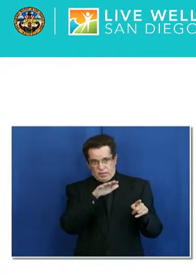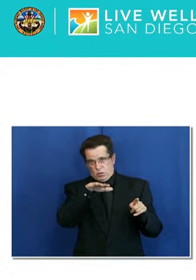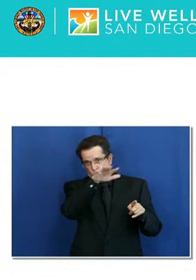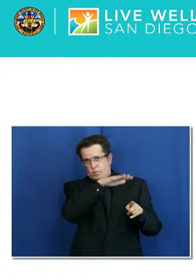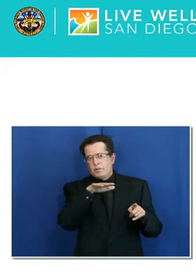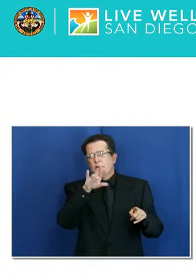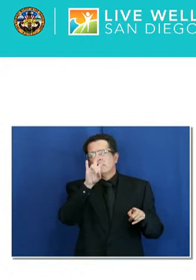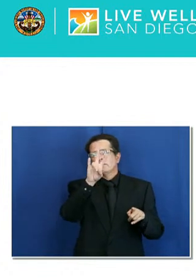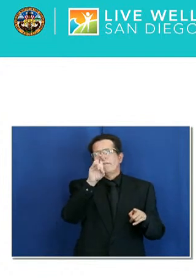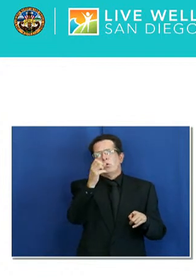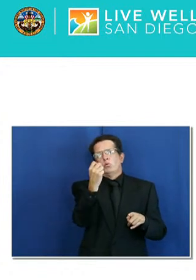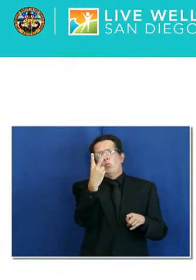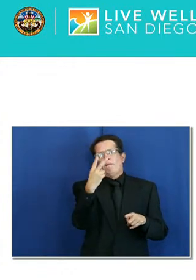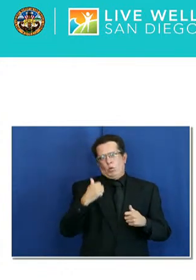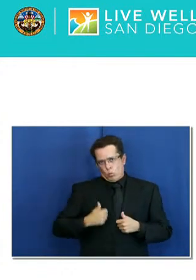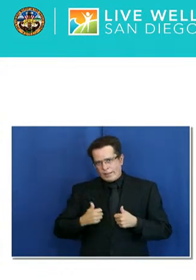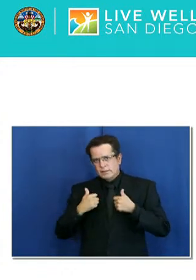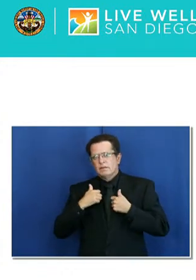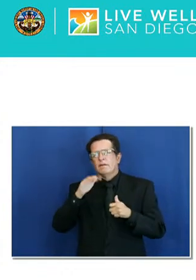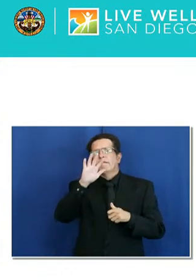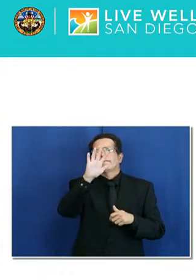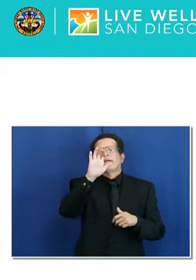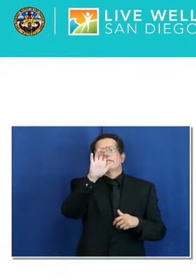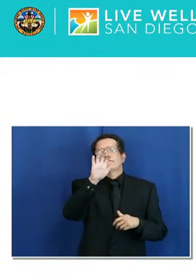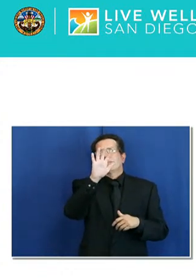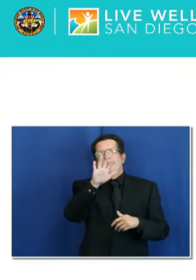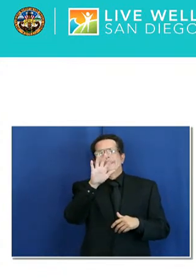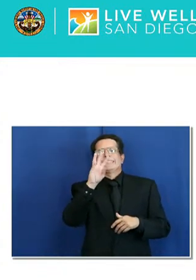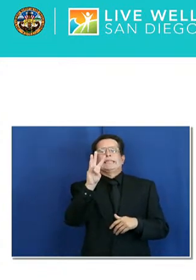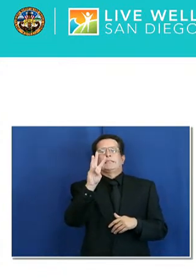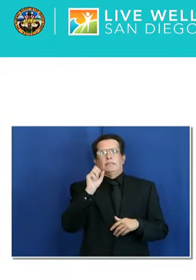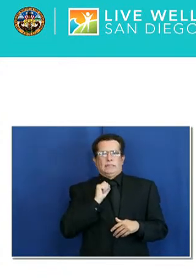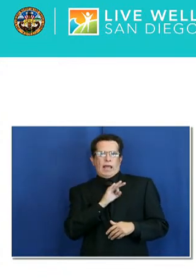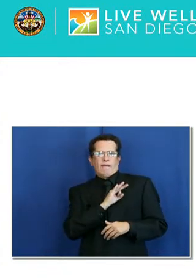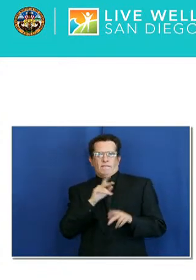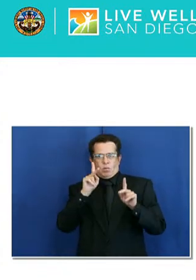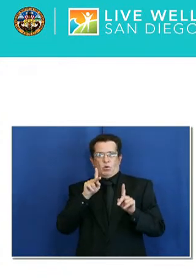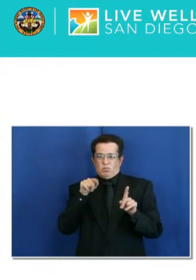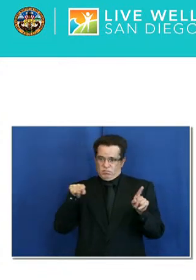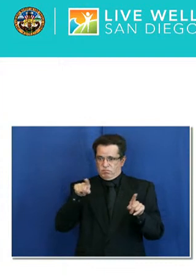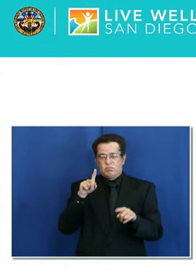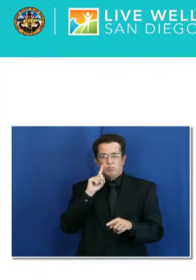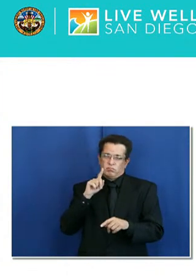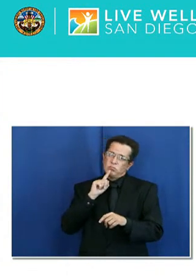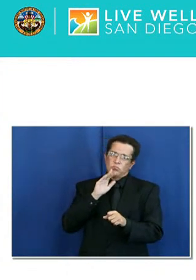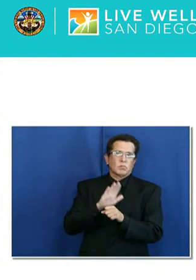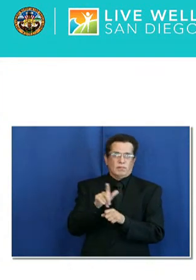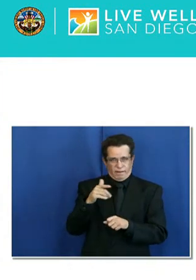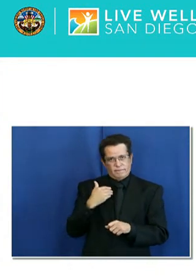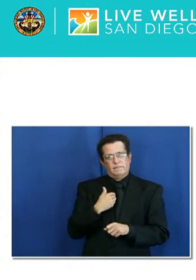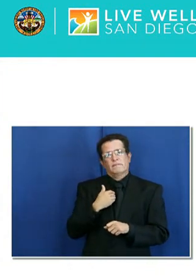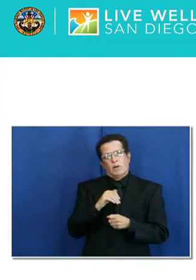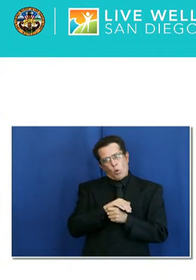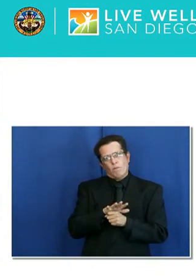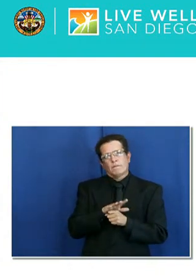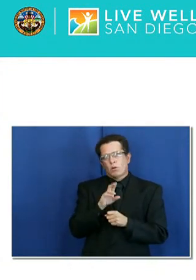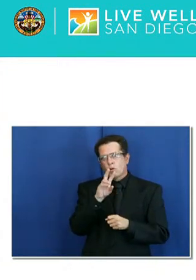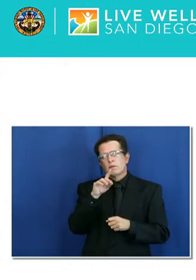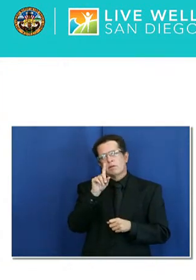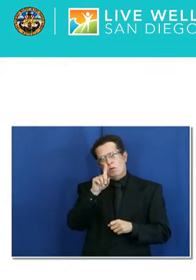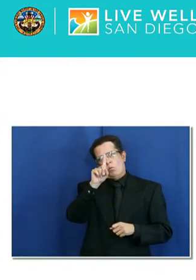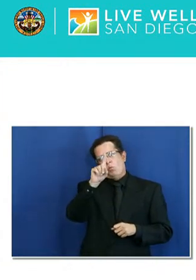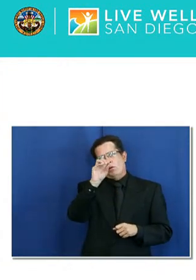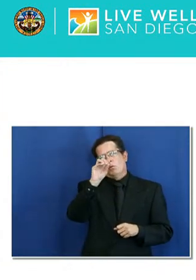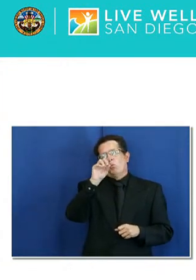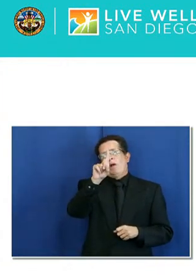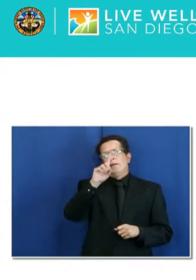been 712 residents and 556 staff members reported, which includes